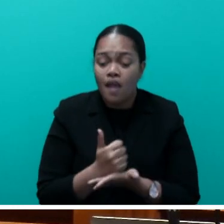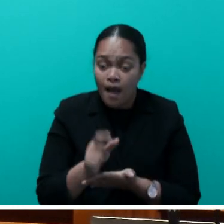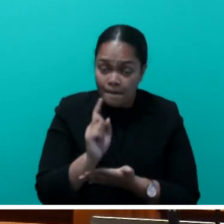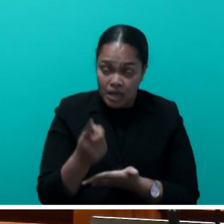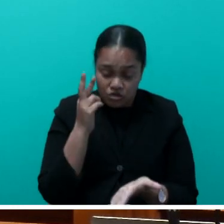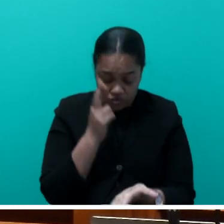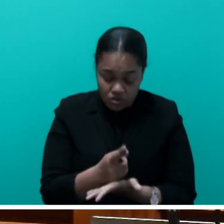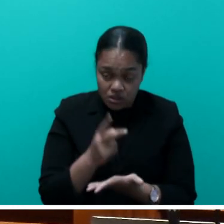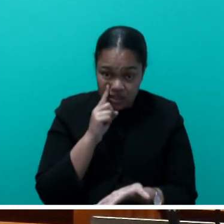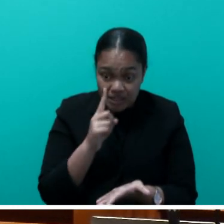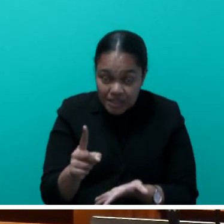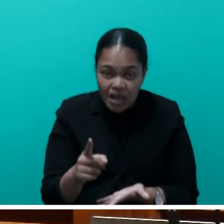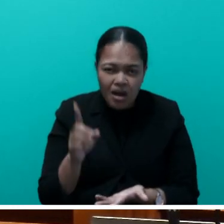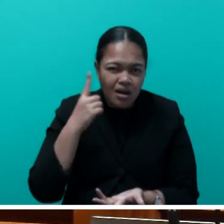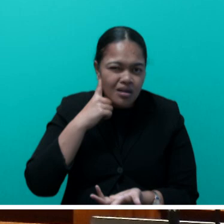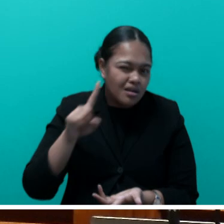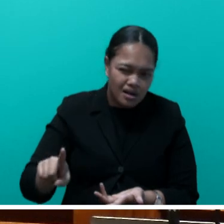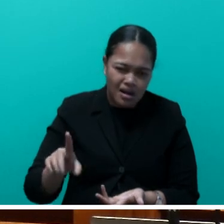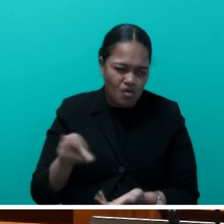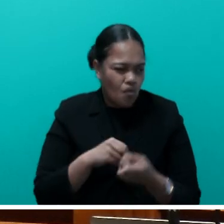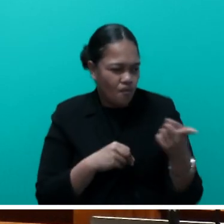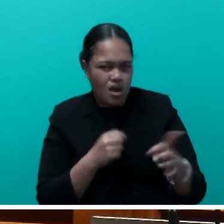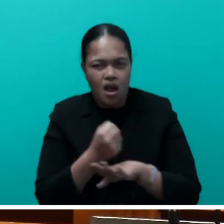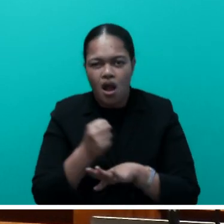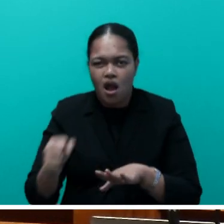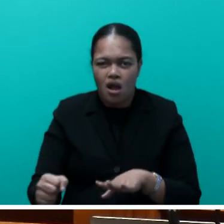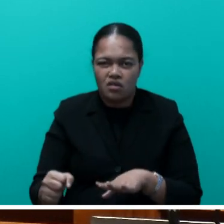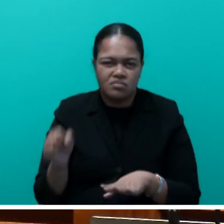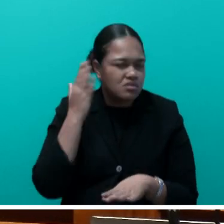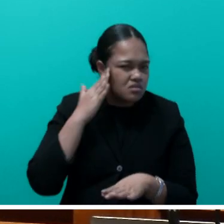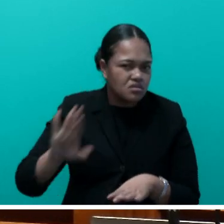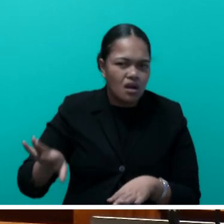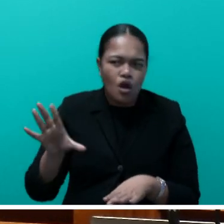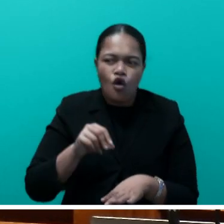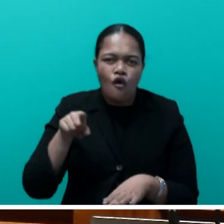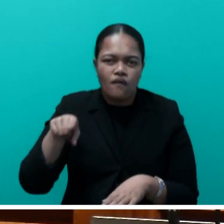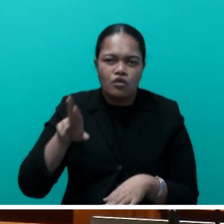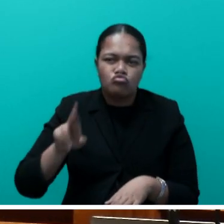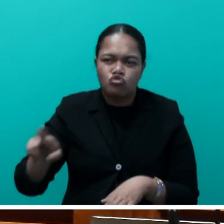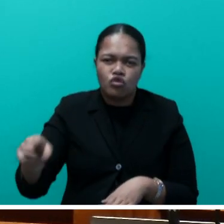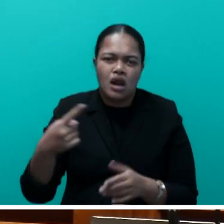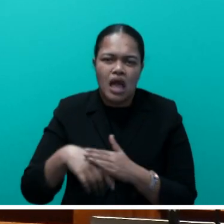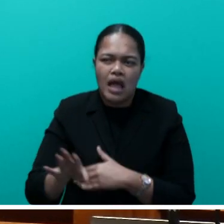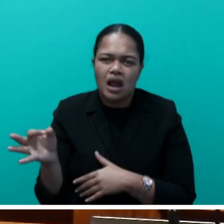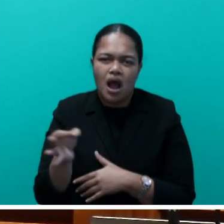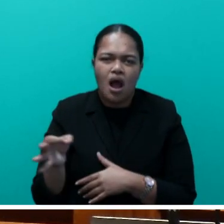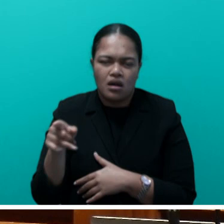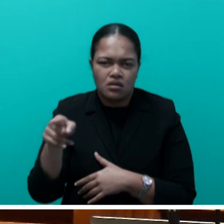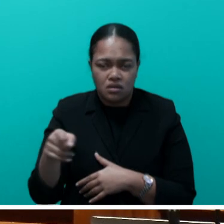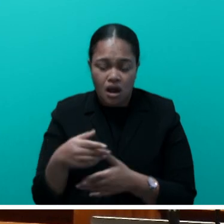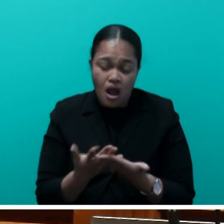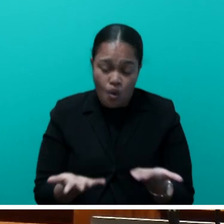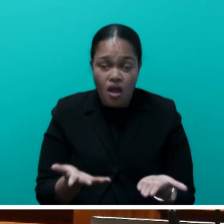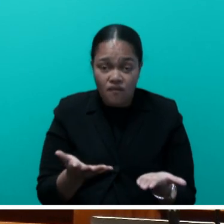reflection of the neglect of the previous government in addressing the growing housing needs in our rural and maritime areas. However, as we